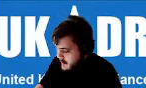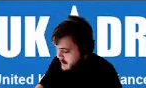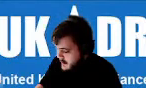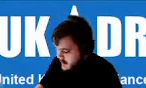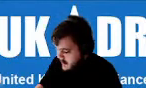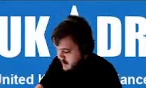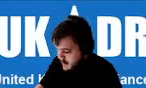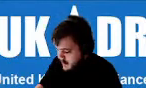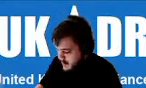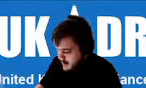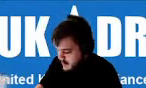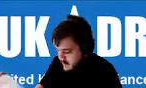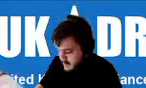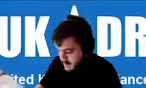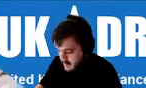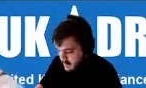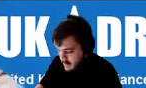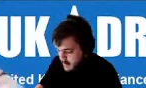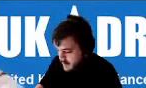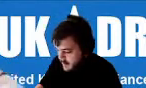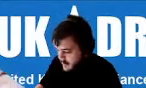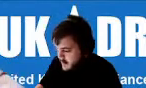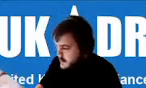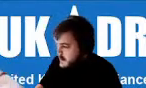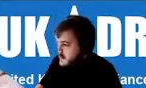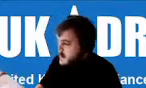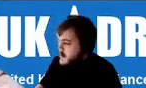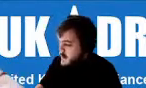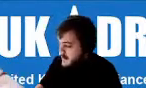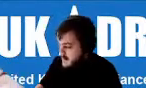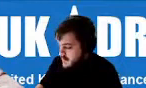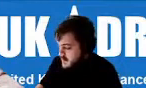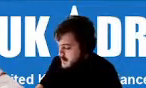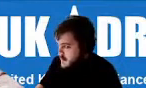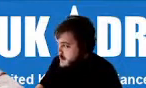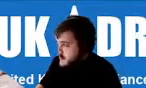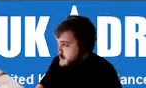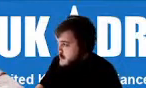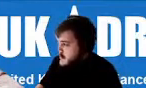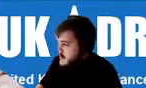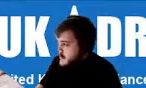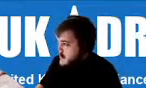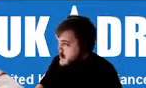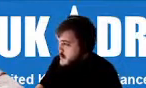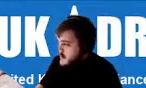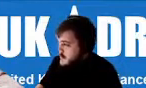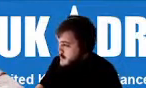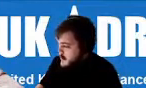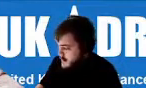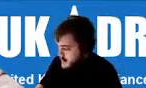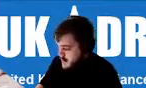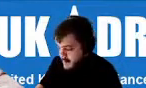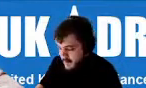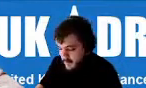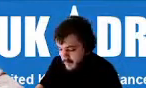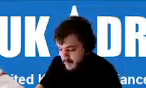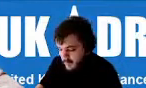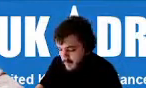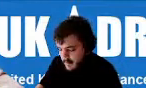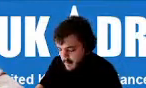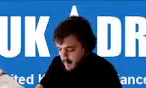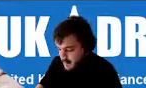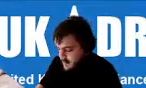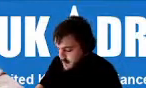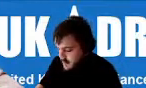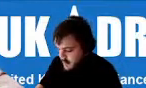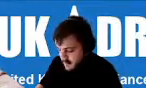Yes, it is, I think, largely a political problem of how to get money spent on mitigation and